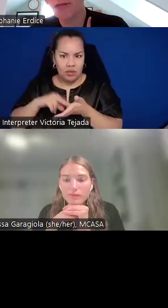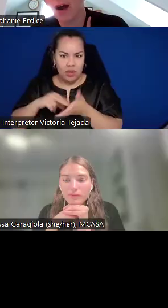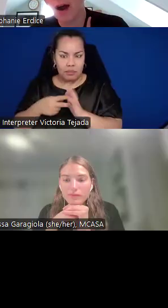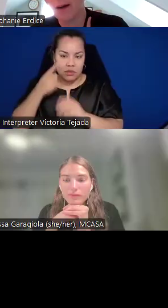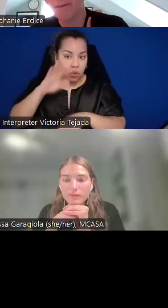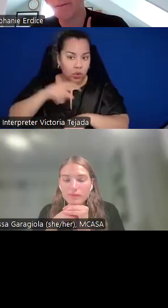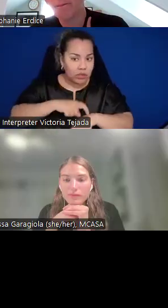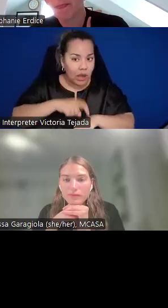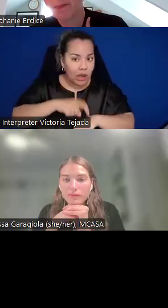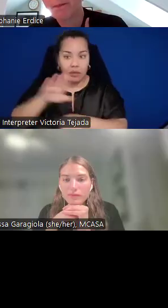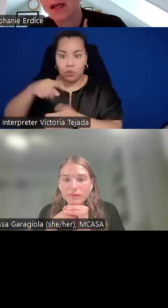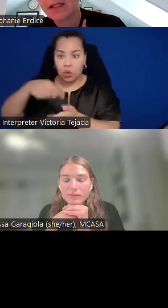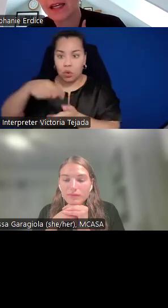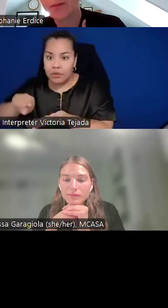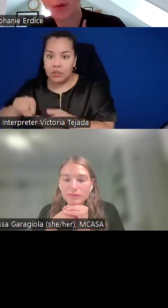time off.